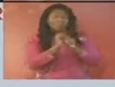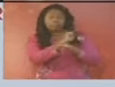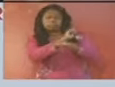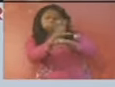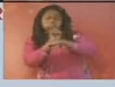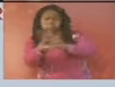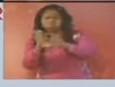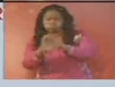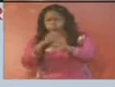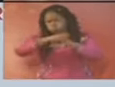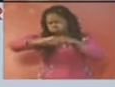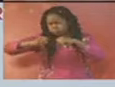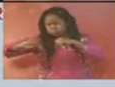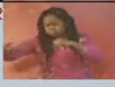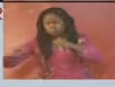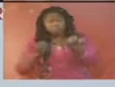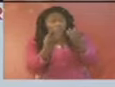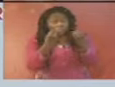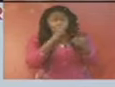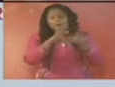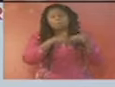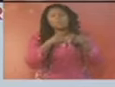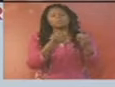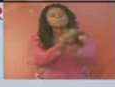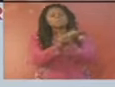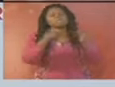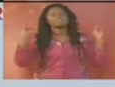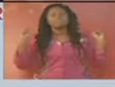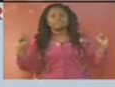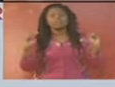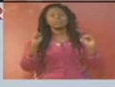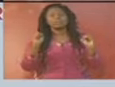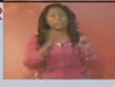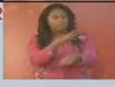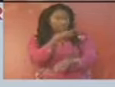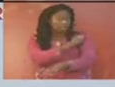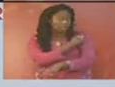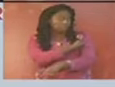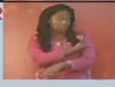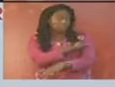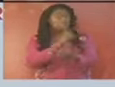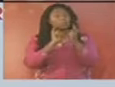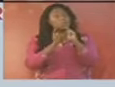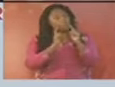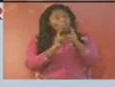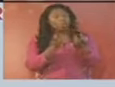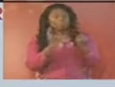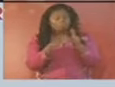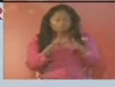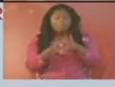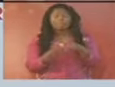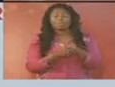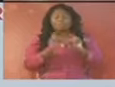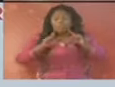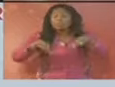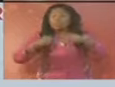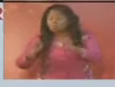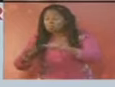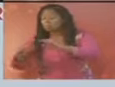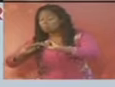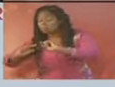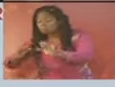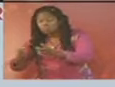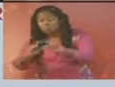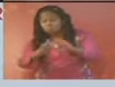be using opinion leaders. We have already reached out to some to talk to the population. We are constructing